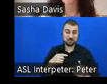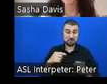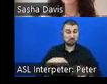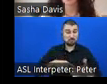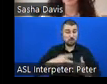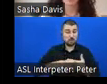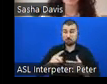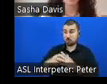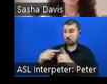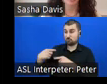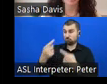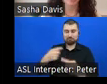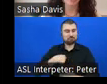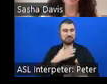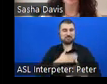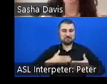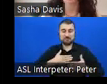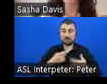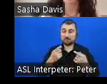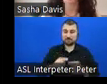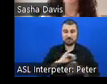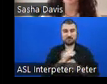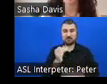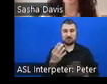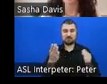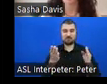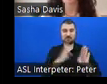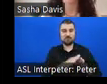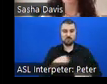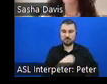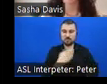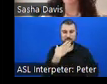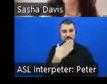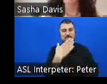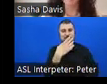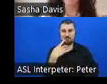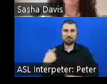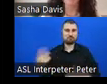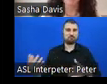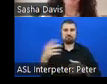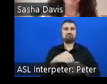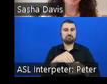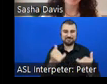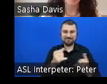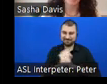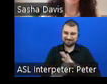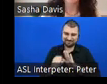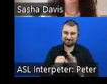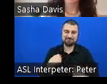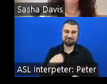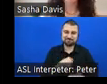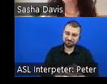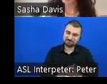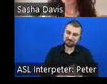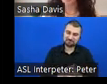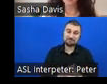started and during the COVID-19 closure, and we're really grateful to be participating this season. So